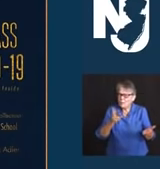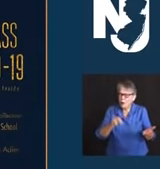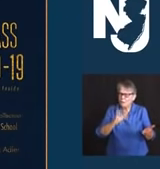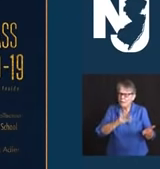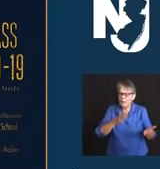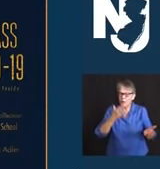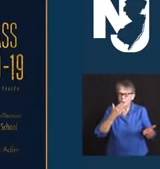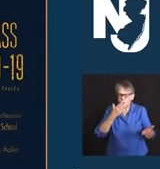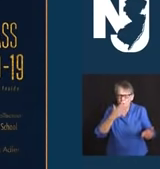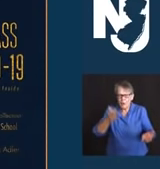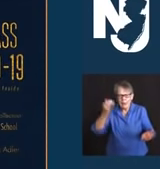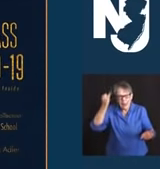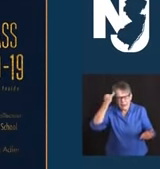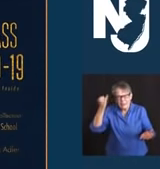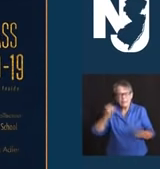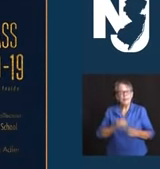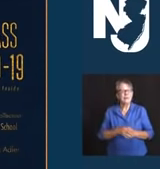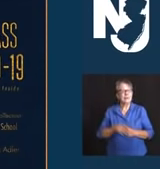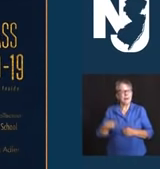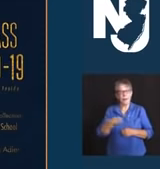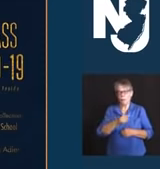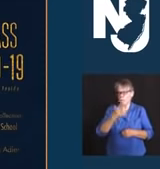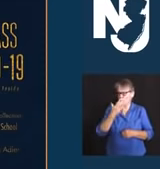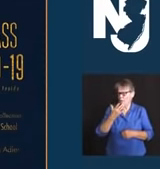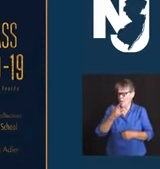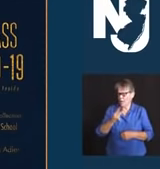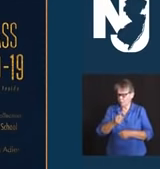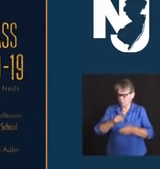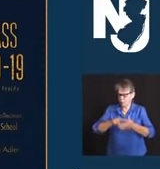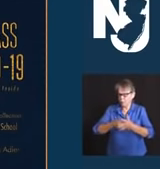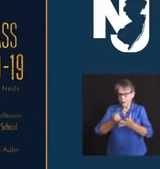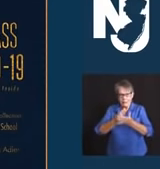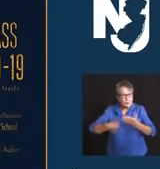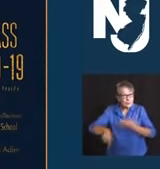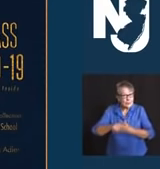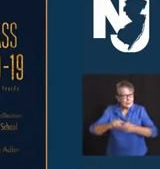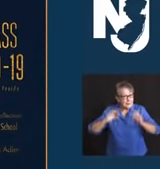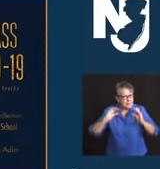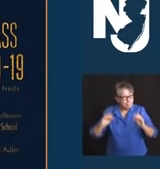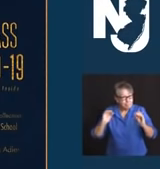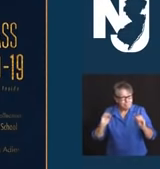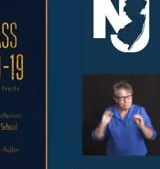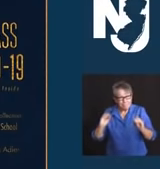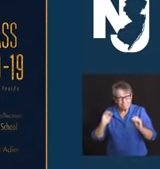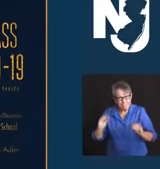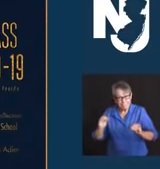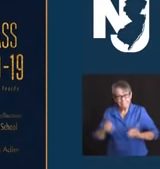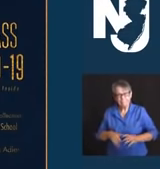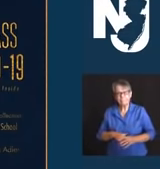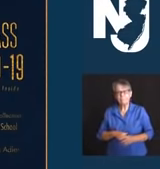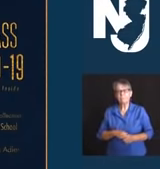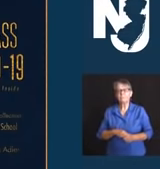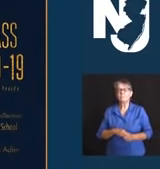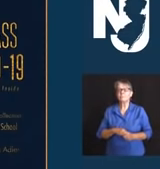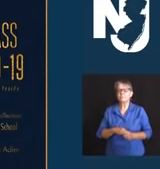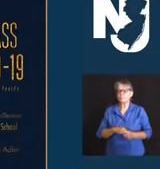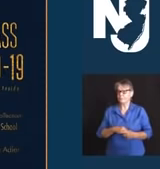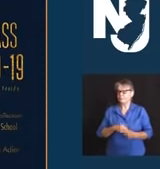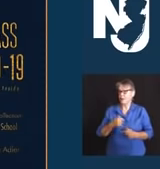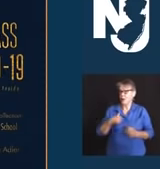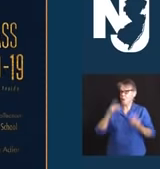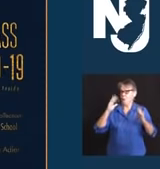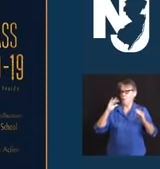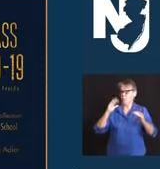stop by, and I hope I will be able to stop by, as I said to Sean, and visit when time allows. And a special shout out to your extraordinary